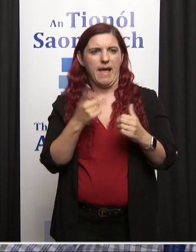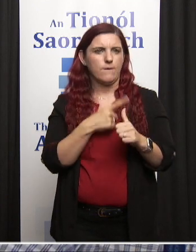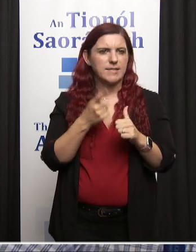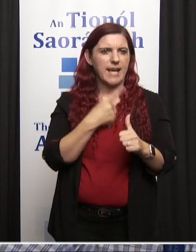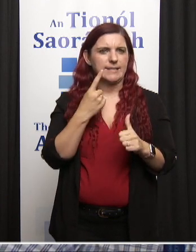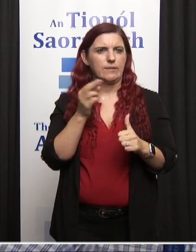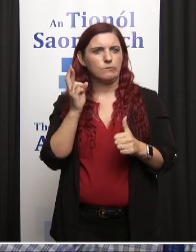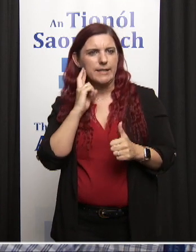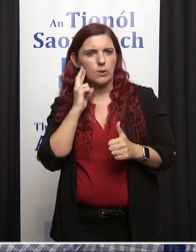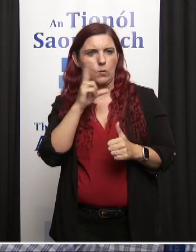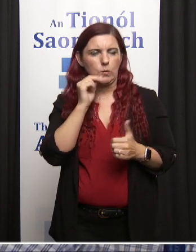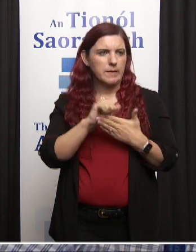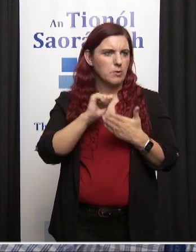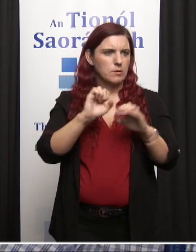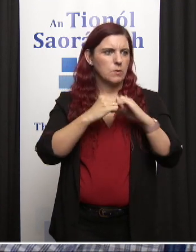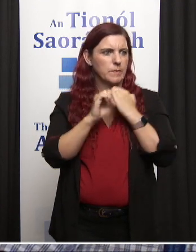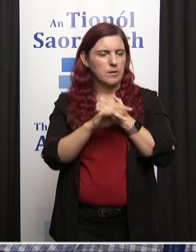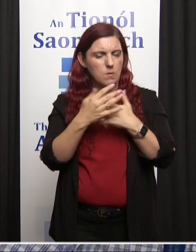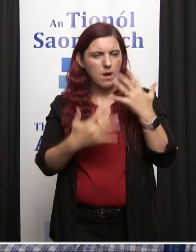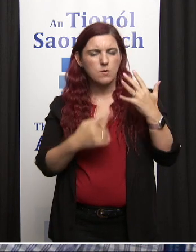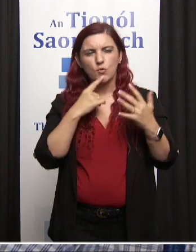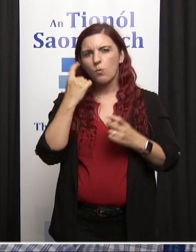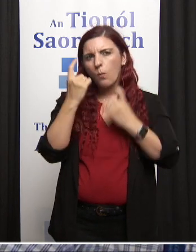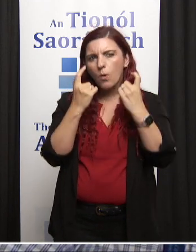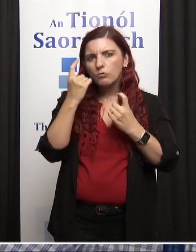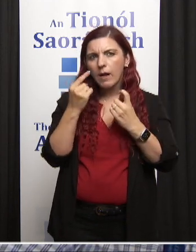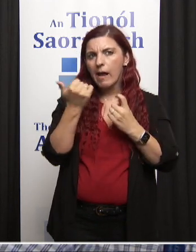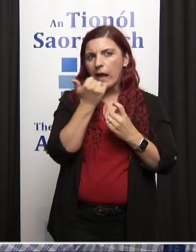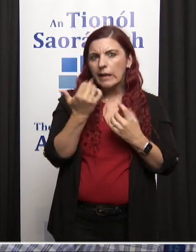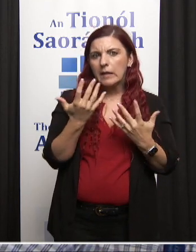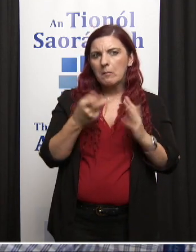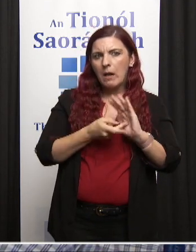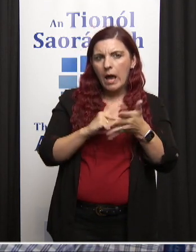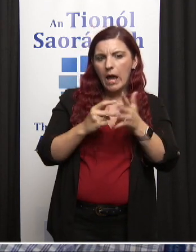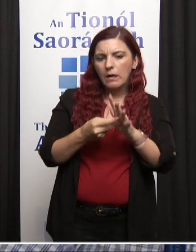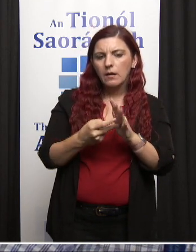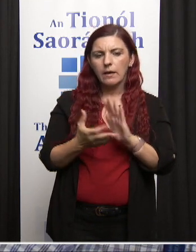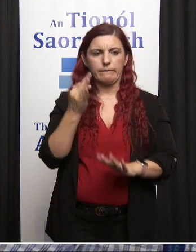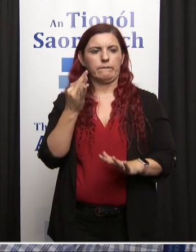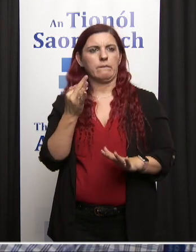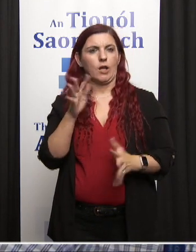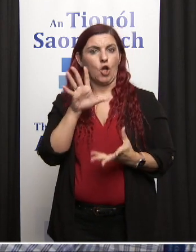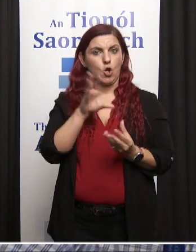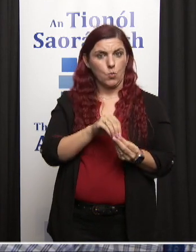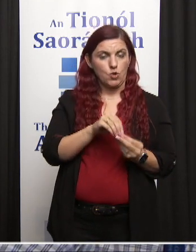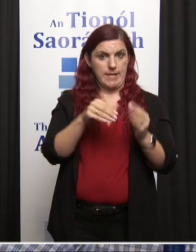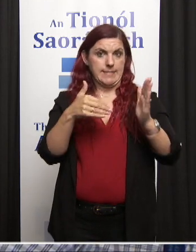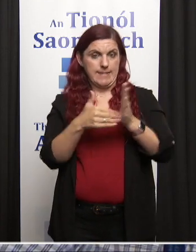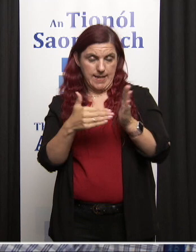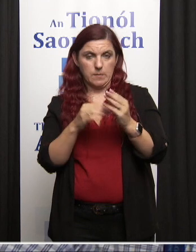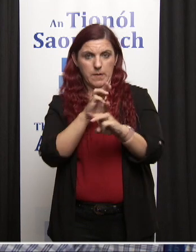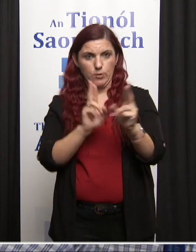etc., newspapers, whatever, social media, etc., like that. So I'm just wondering, is there any plan if the conclusion is, yes, the people